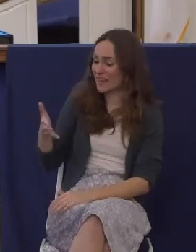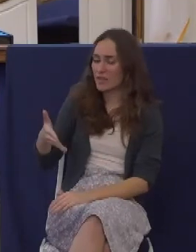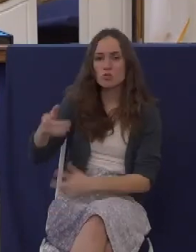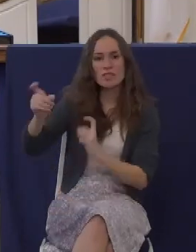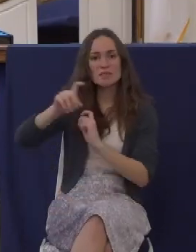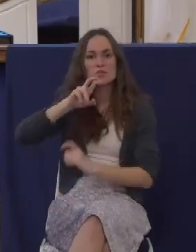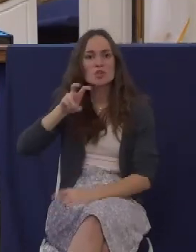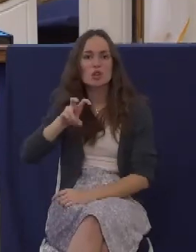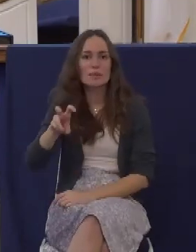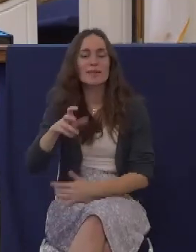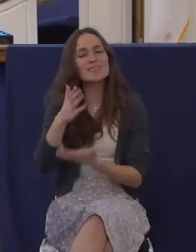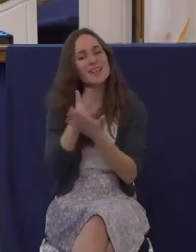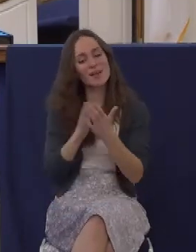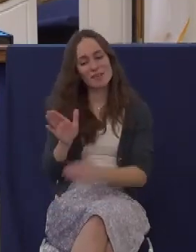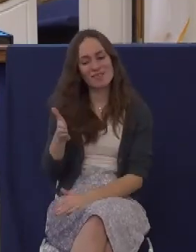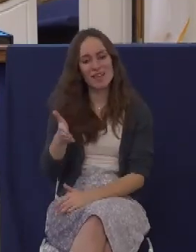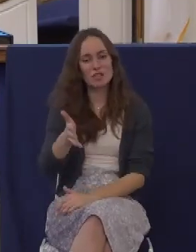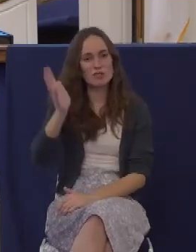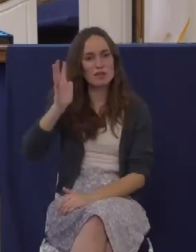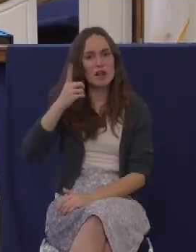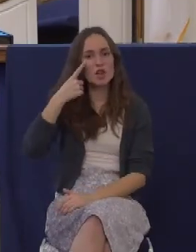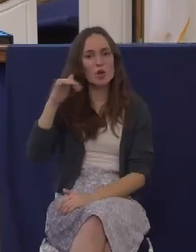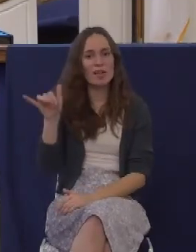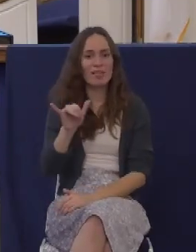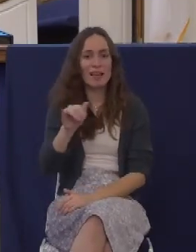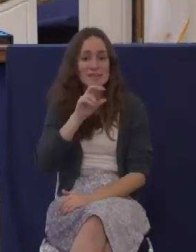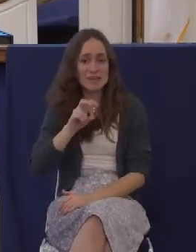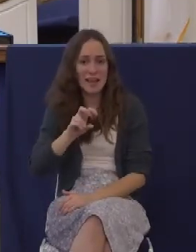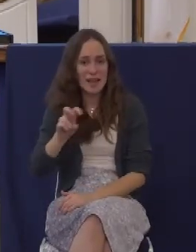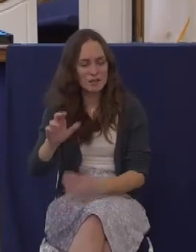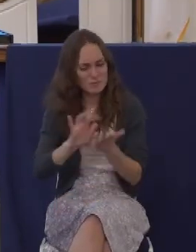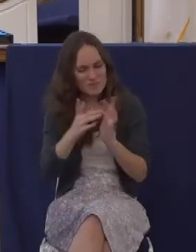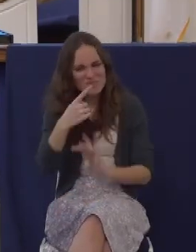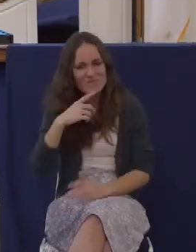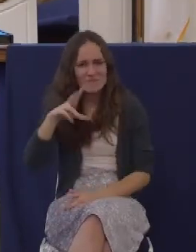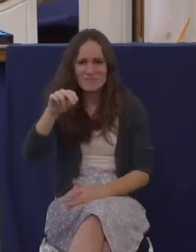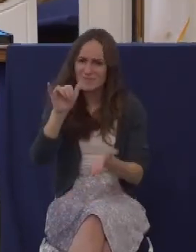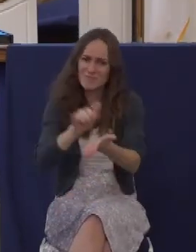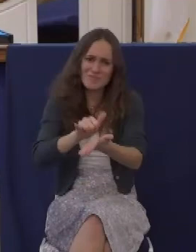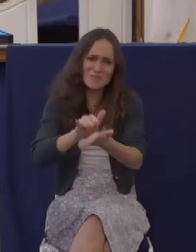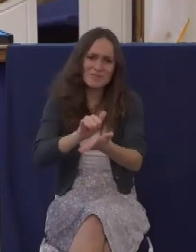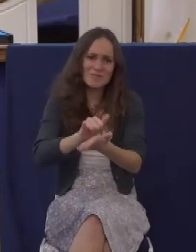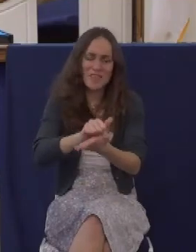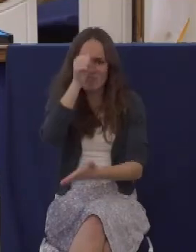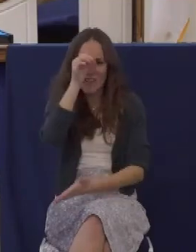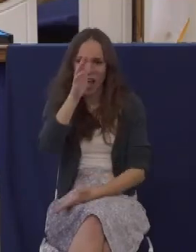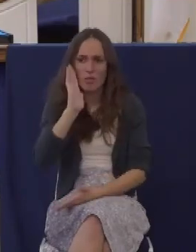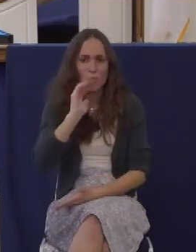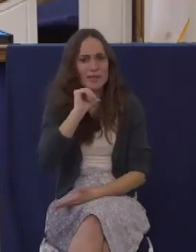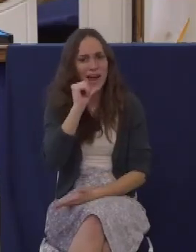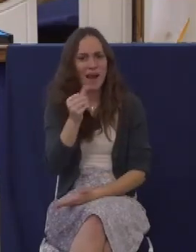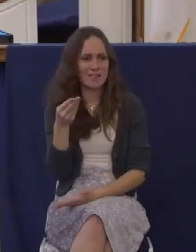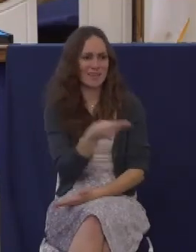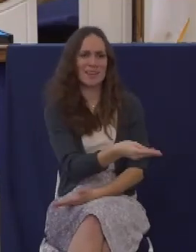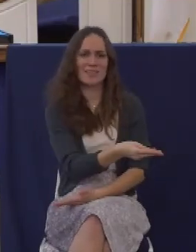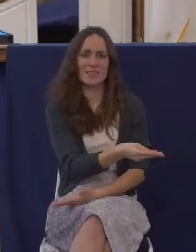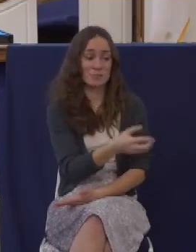that look like snakes. Jesus said, "No. You wouldn't do that to your son, would